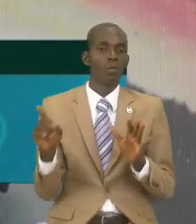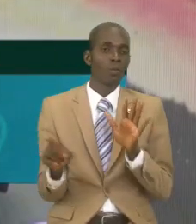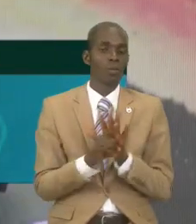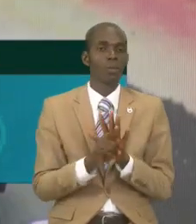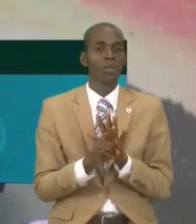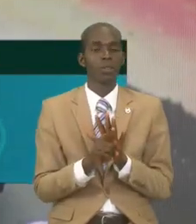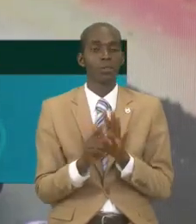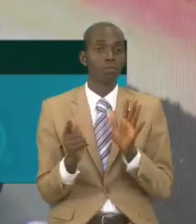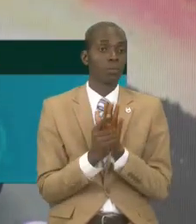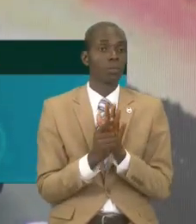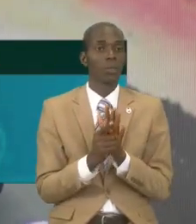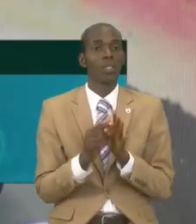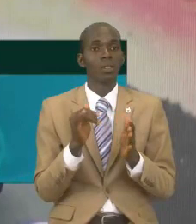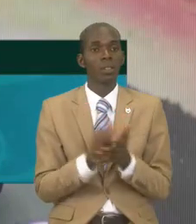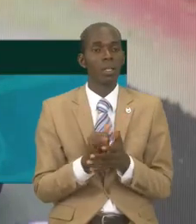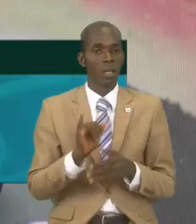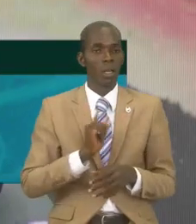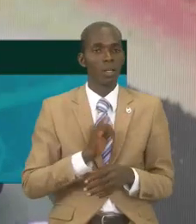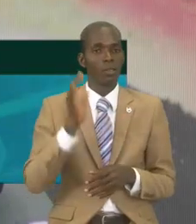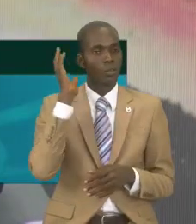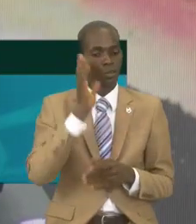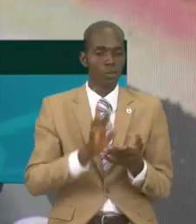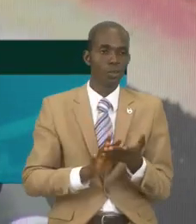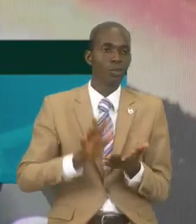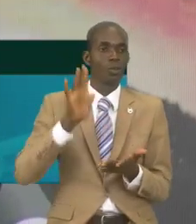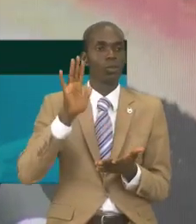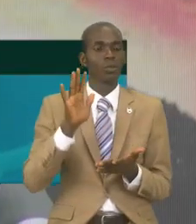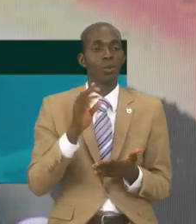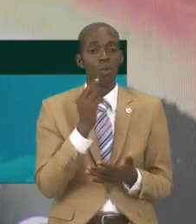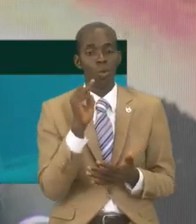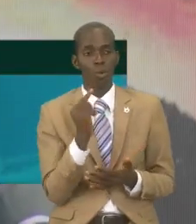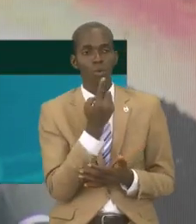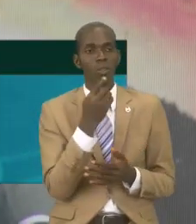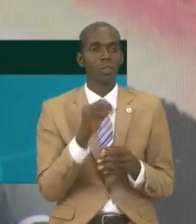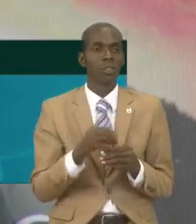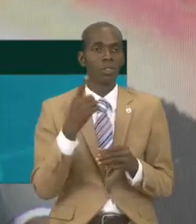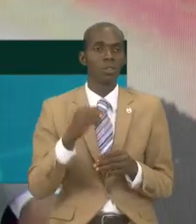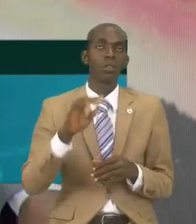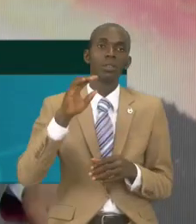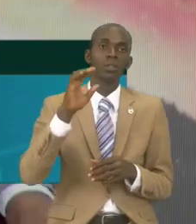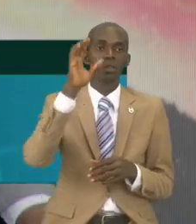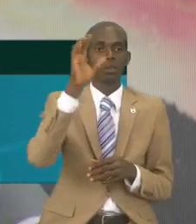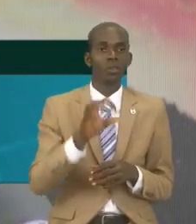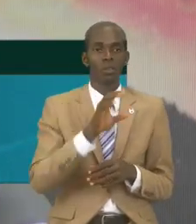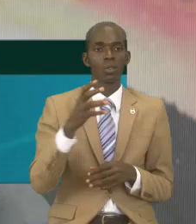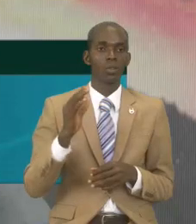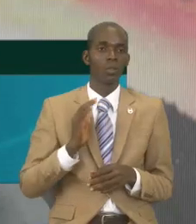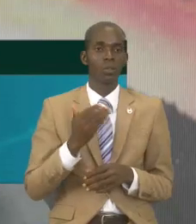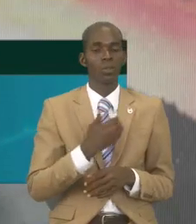glory save in the cross of our Lord Jesus